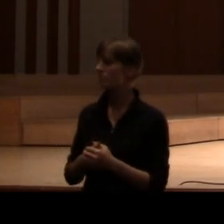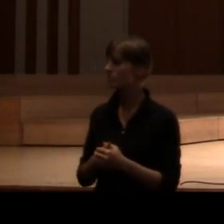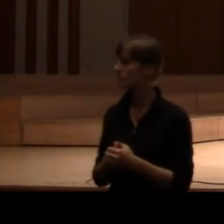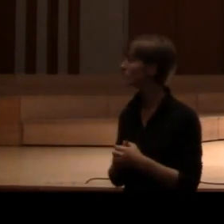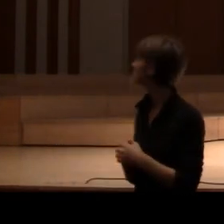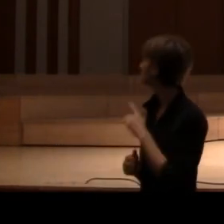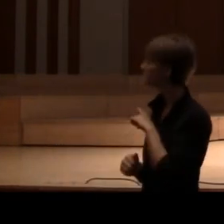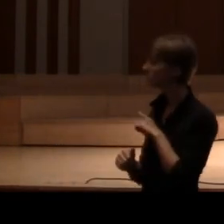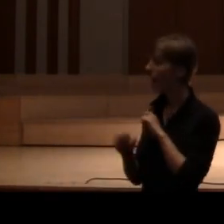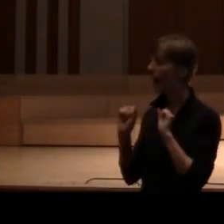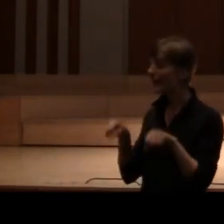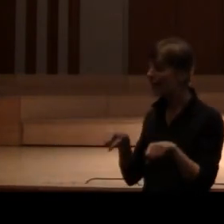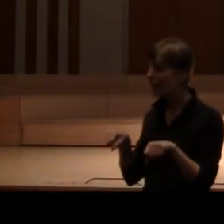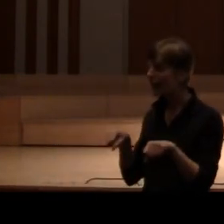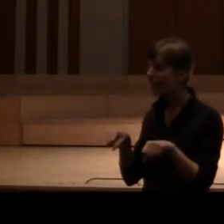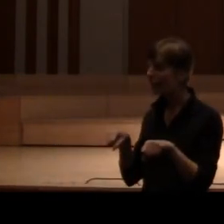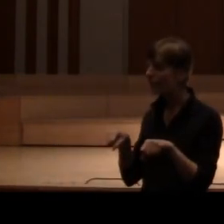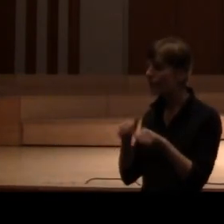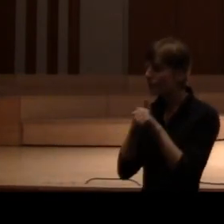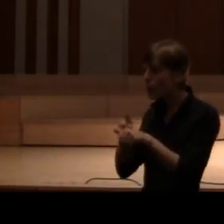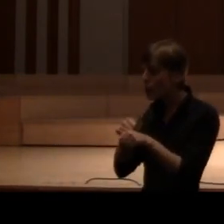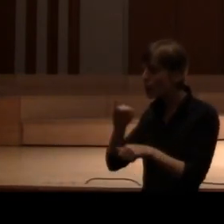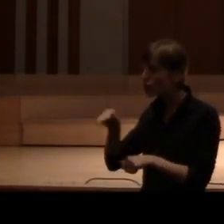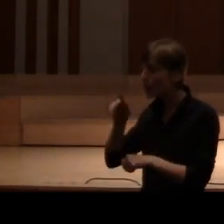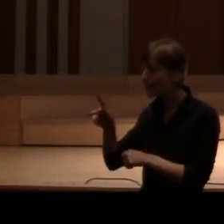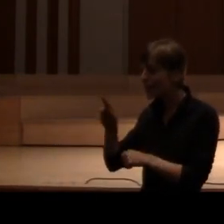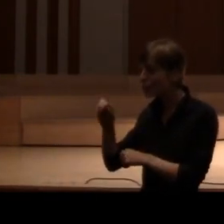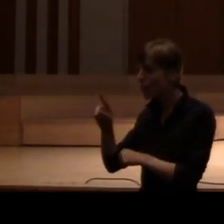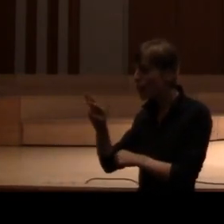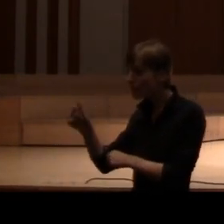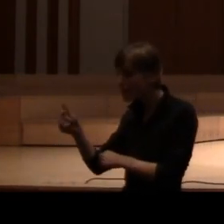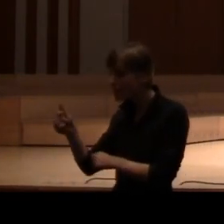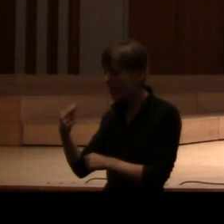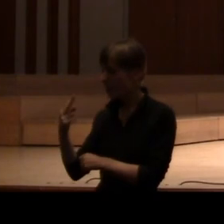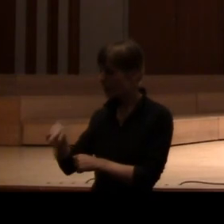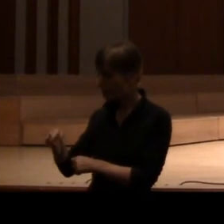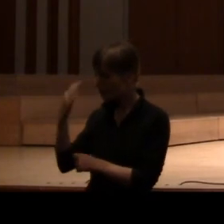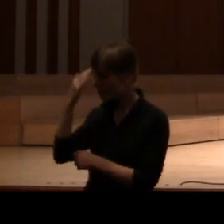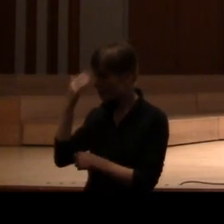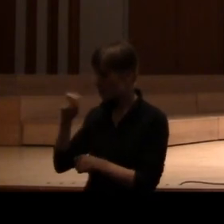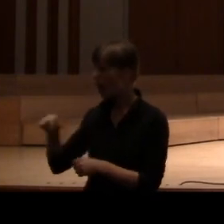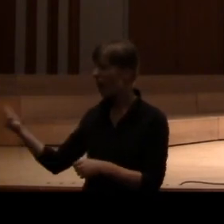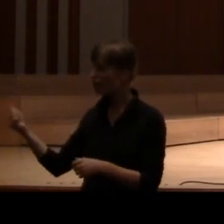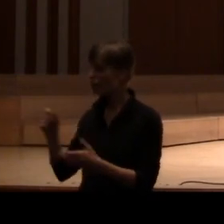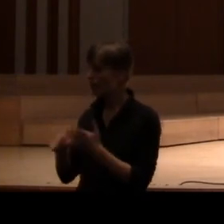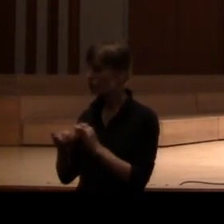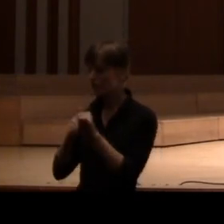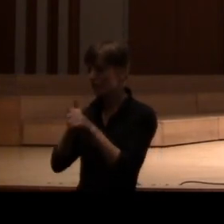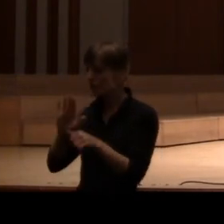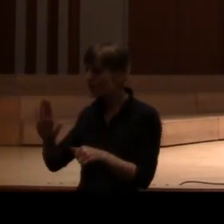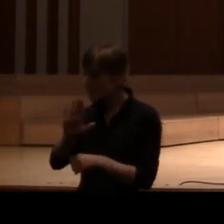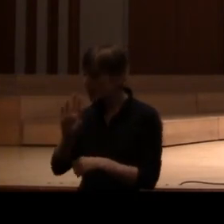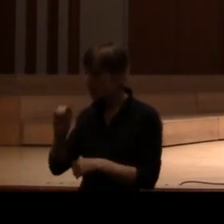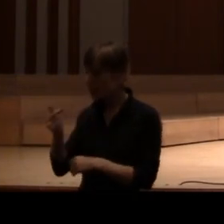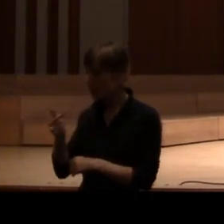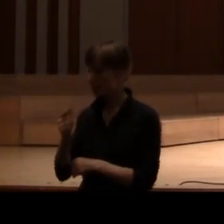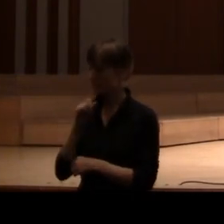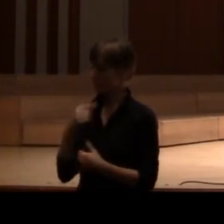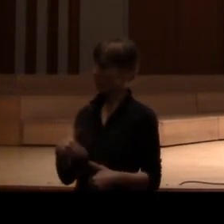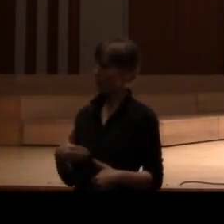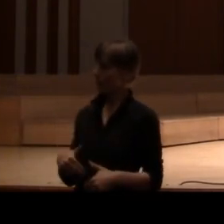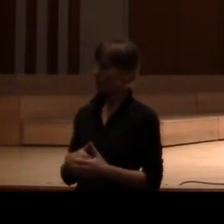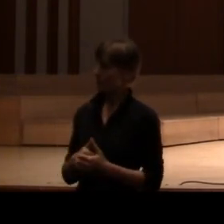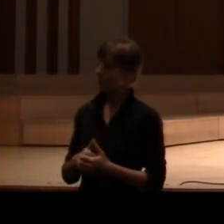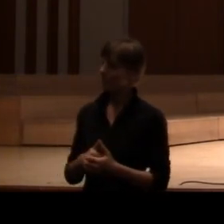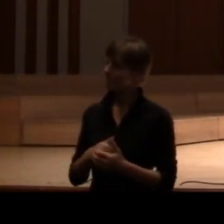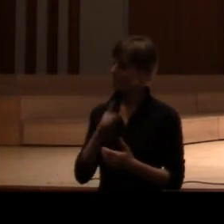J.K. Rowling or with any of these other writers, and really aspires to be like them. That's really empowering. So